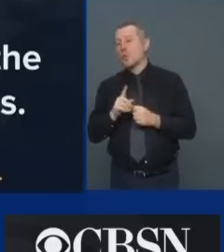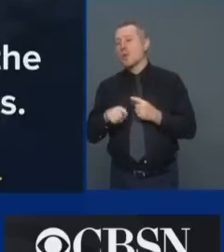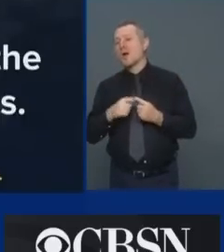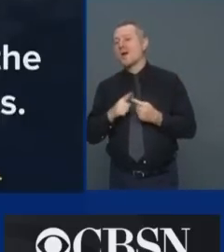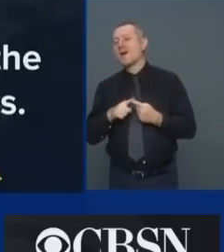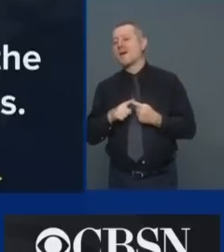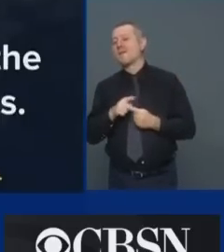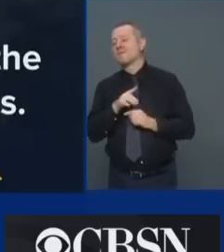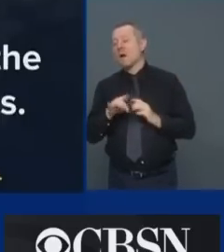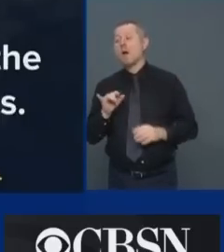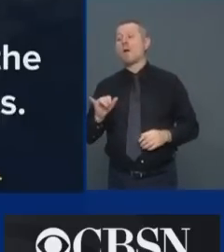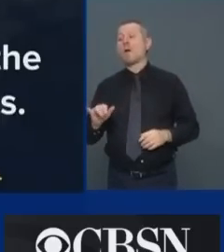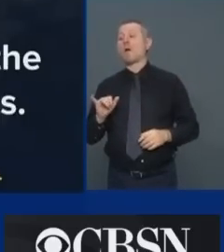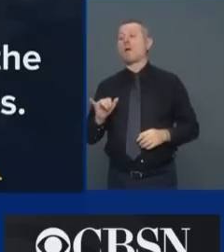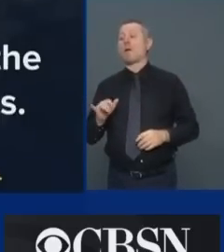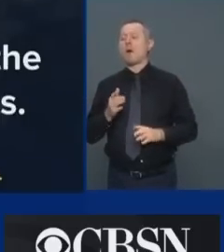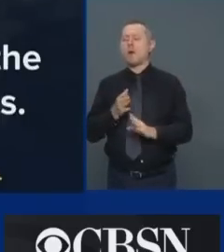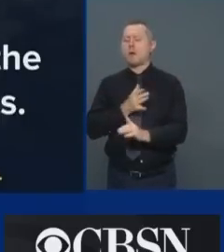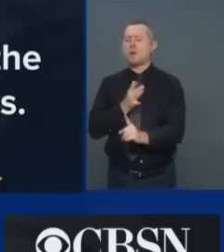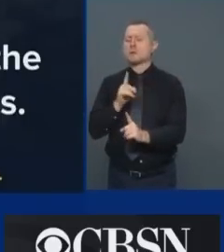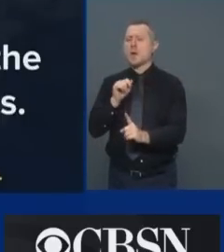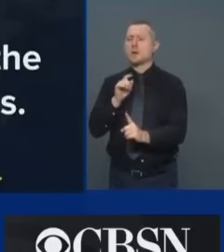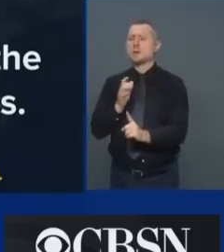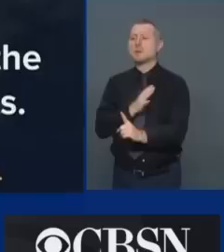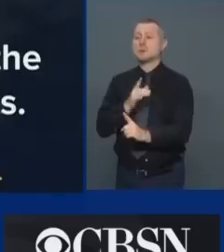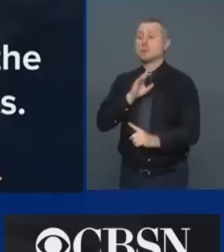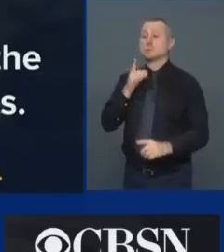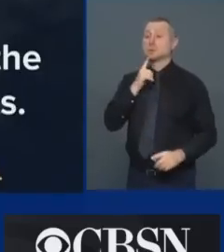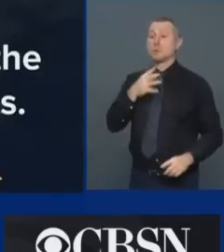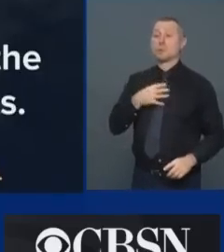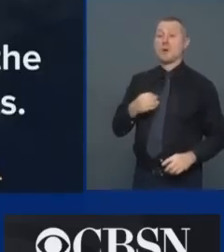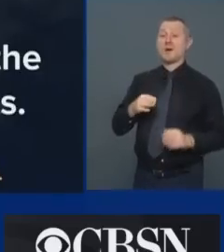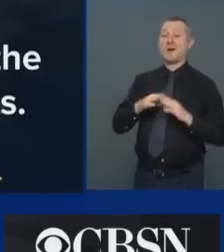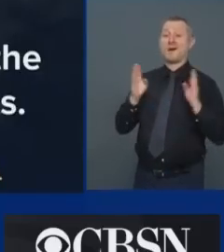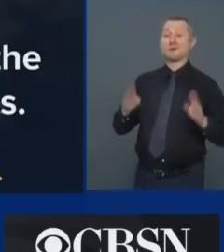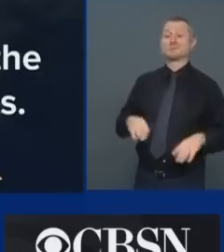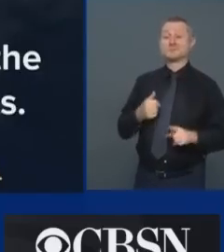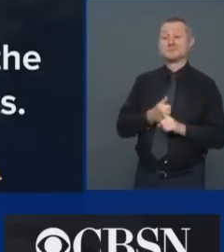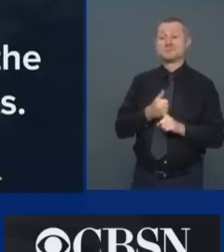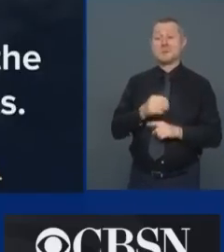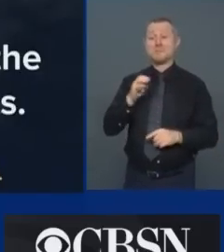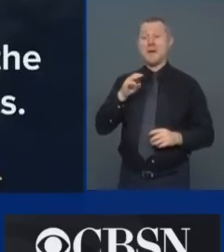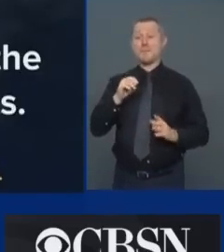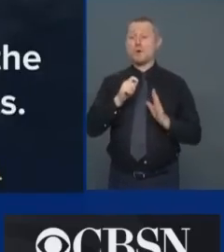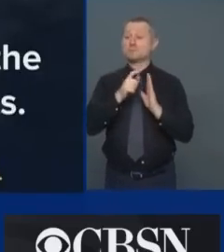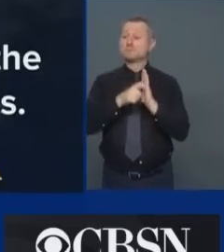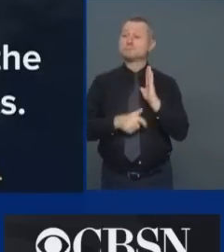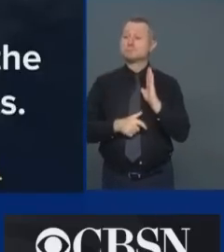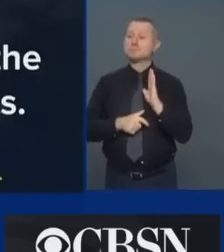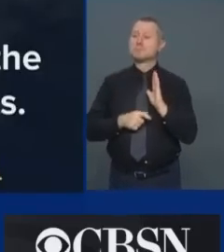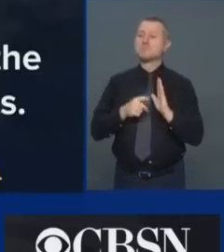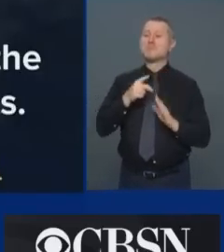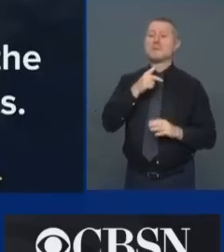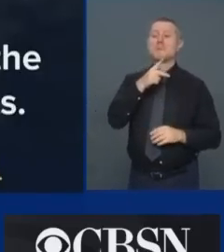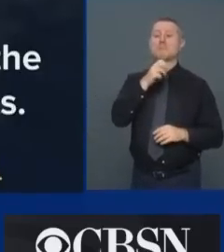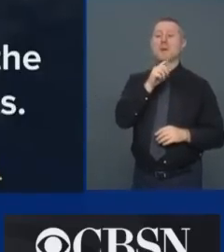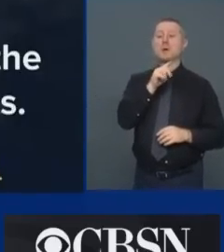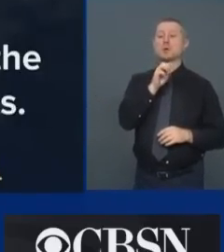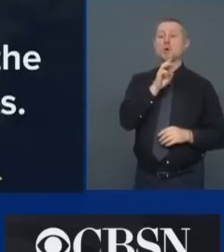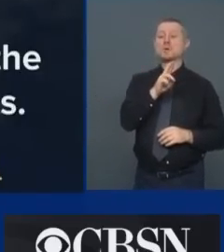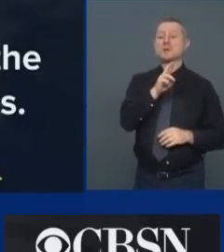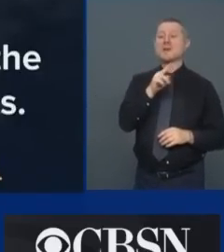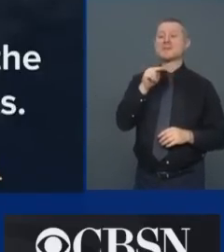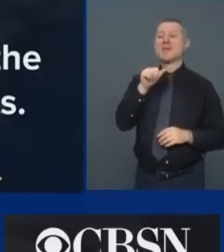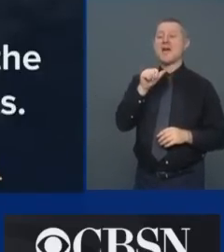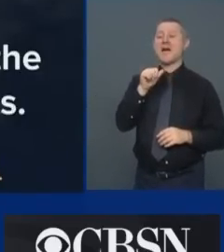answered that White House memo from Peter Navarro back in January. that predicted all of this.